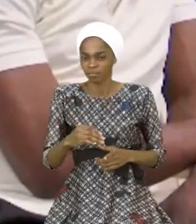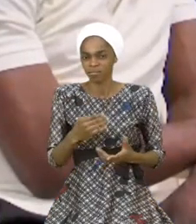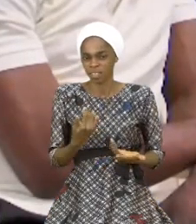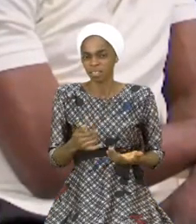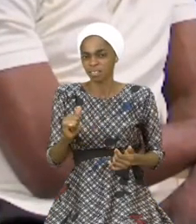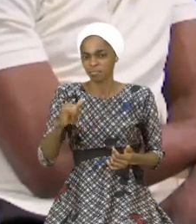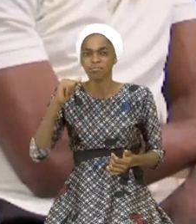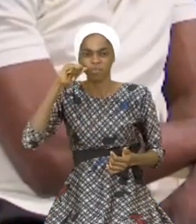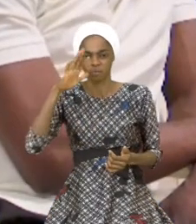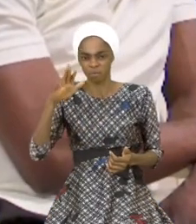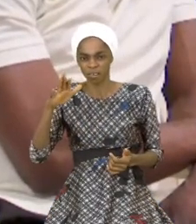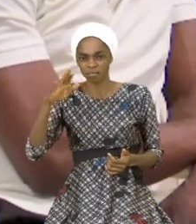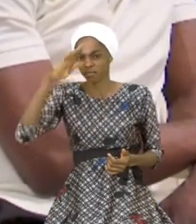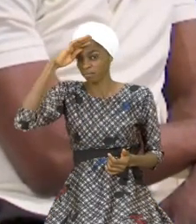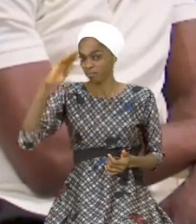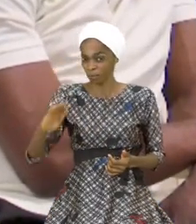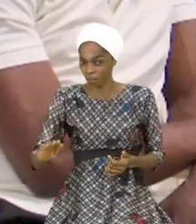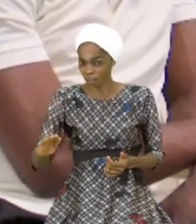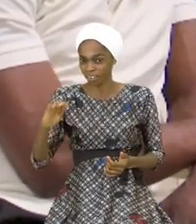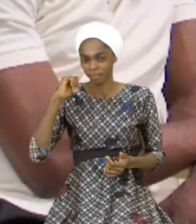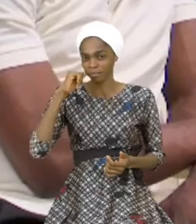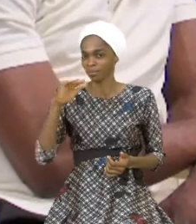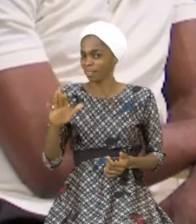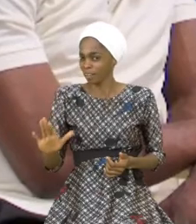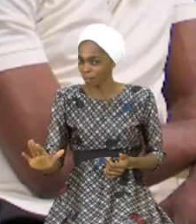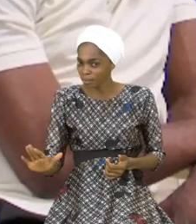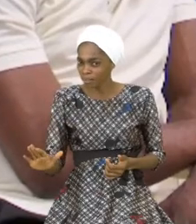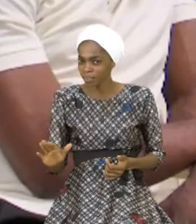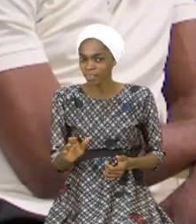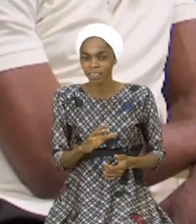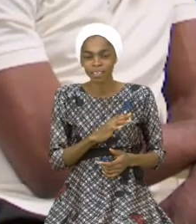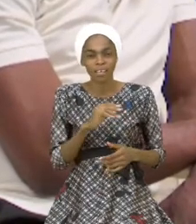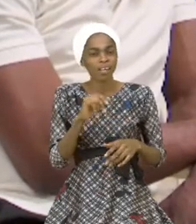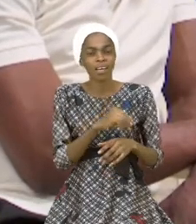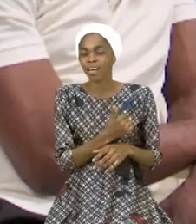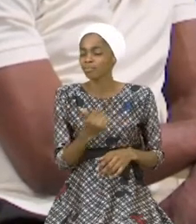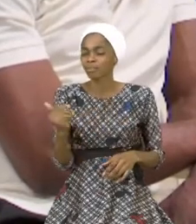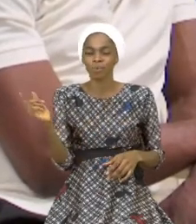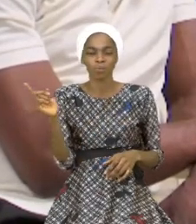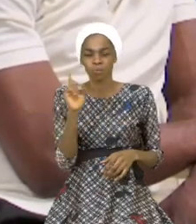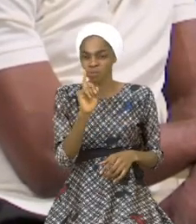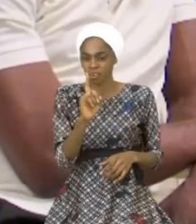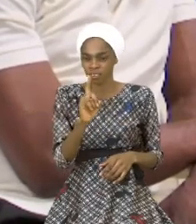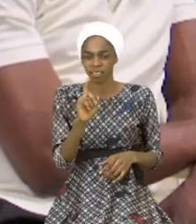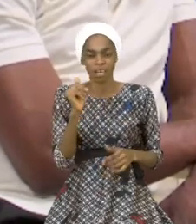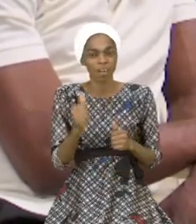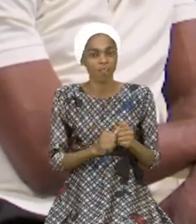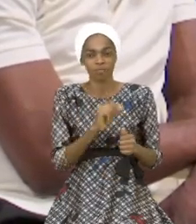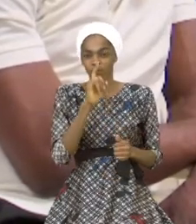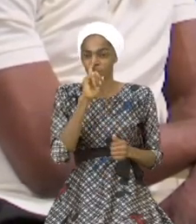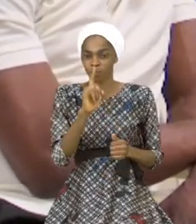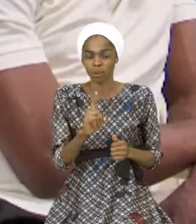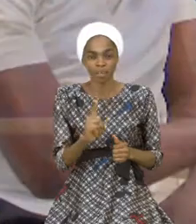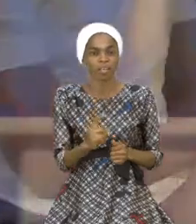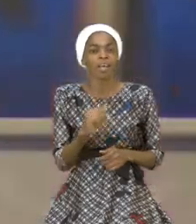woman, a boy, a girl, a person, anyone, everyone,